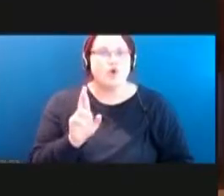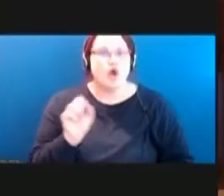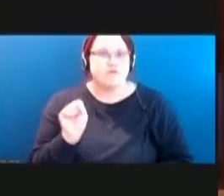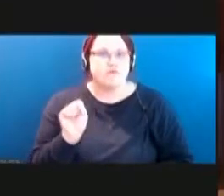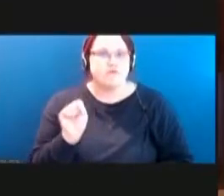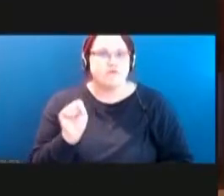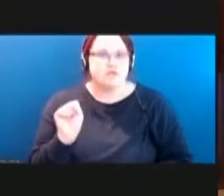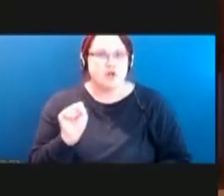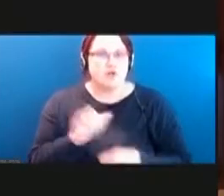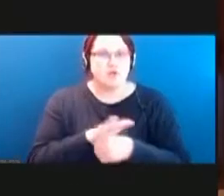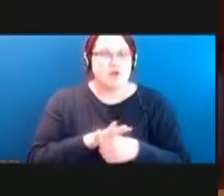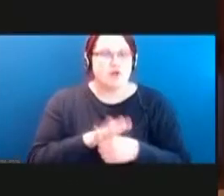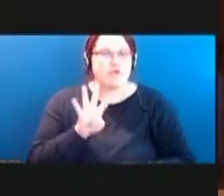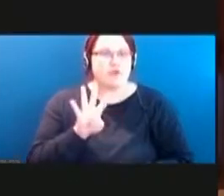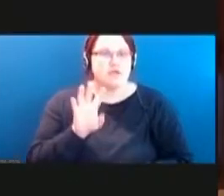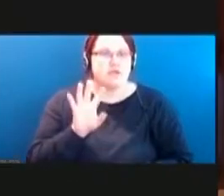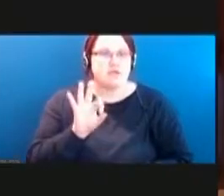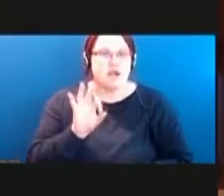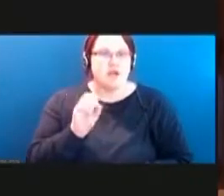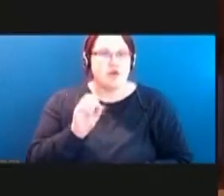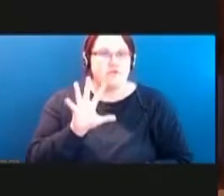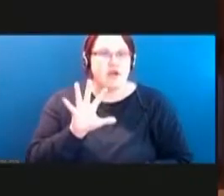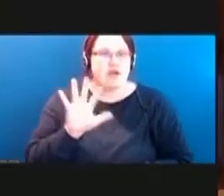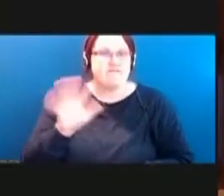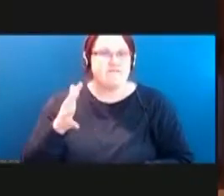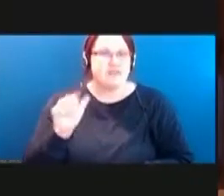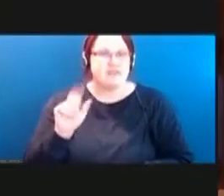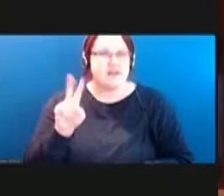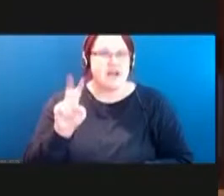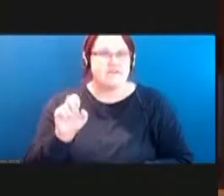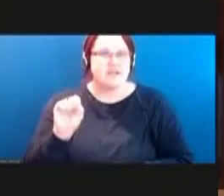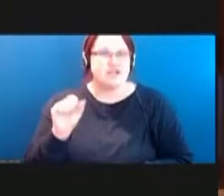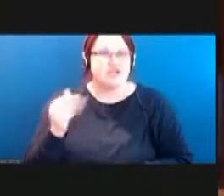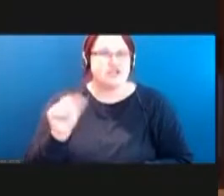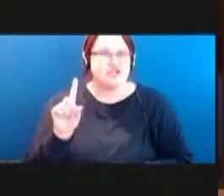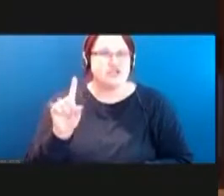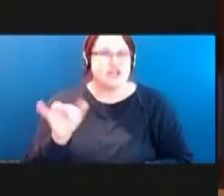at 4905 Fifth Avenue in the Shadyside neighborhood.